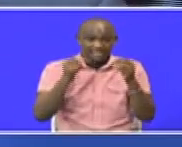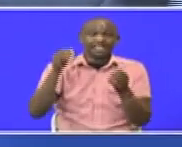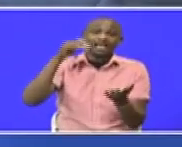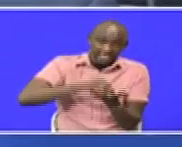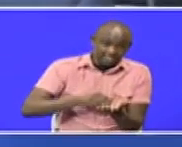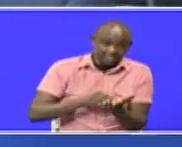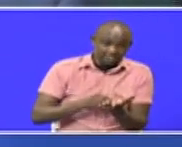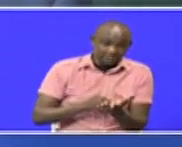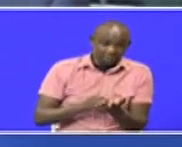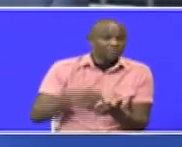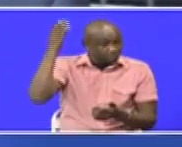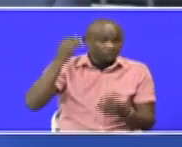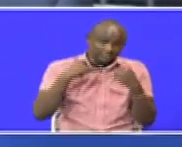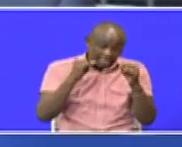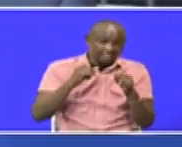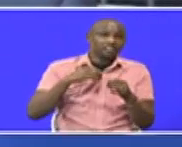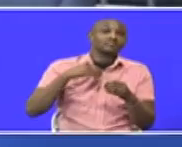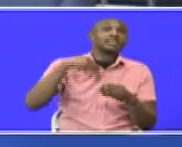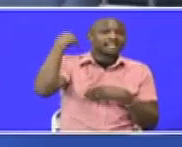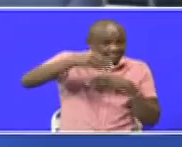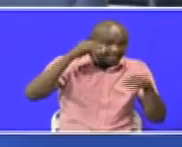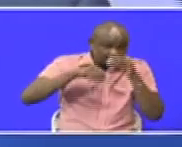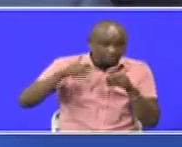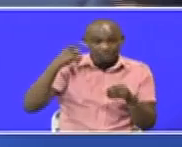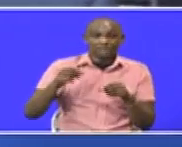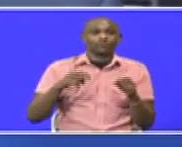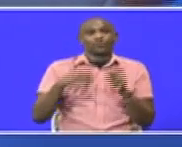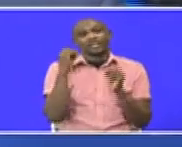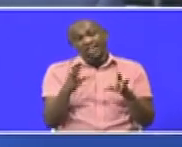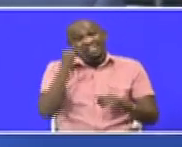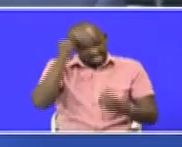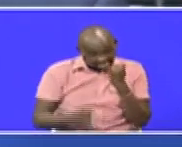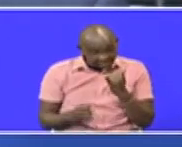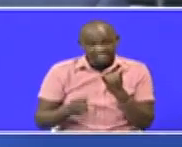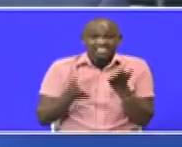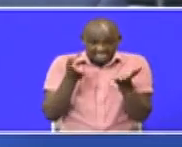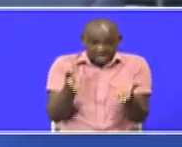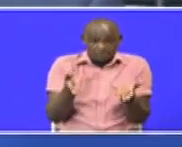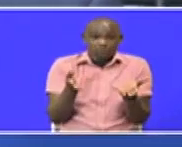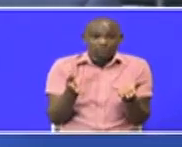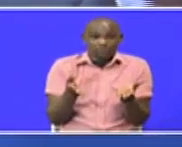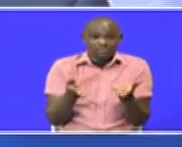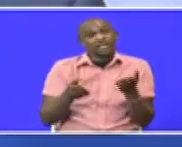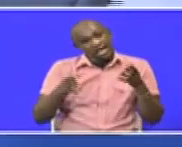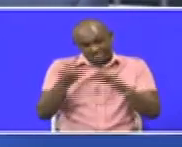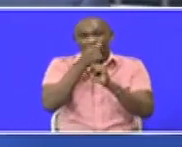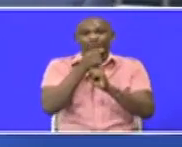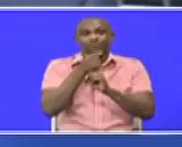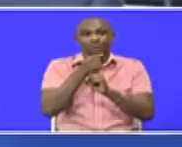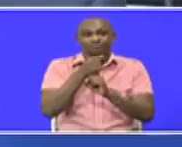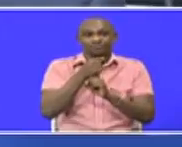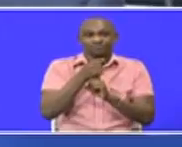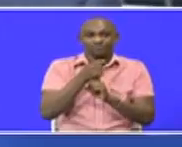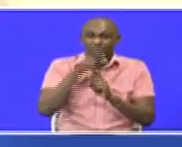then the following election he never did, and the last one, the one that he went for, he made it, because he did